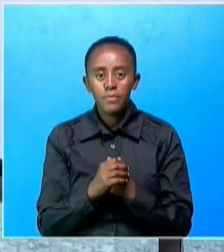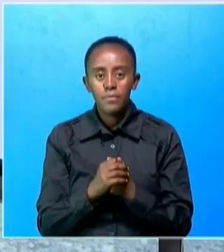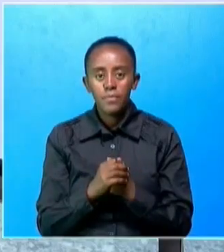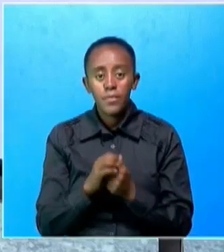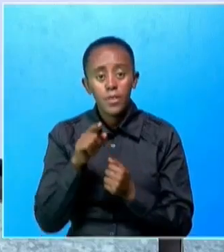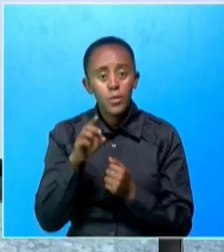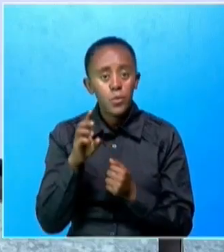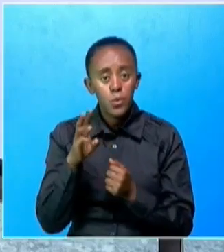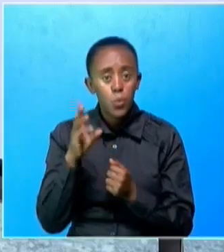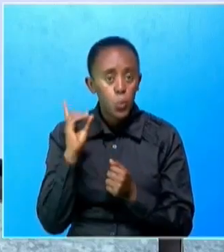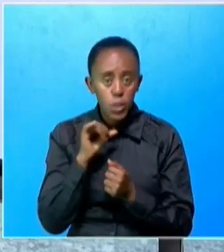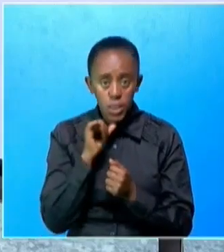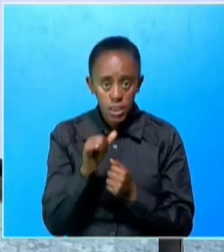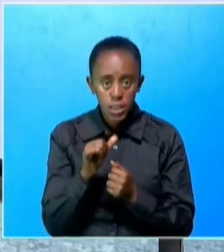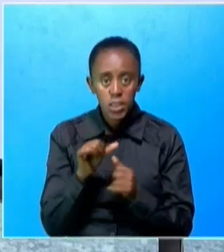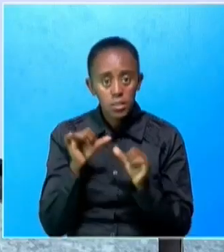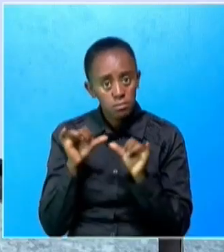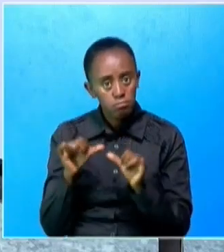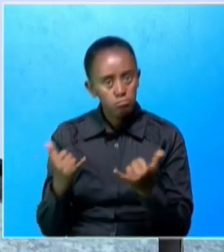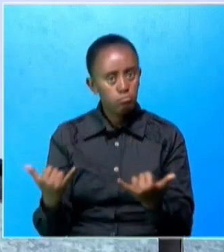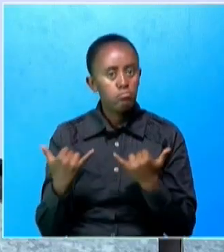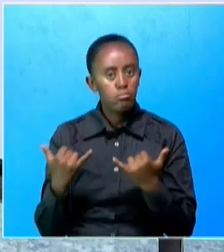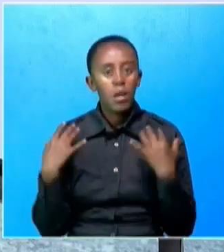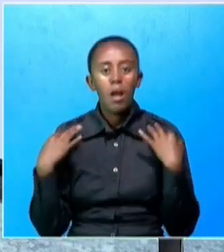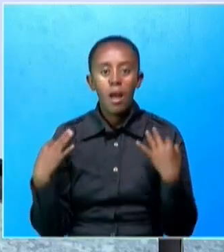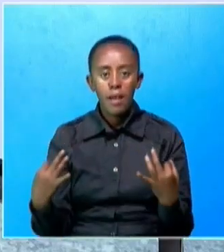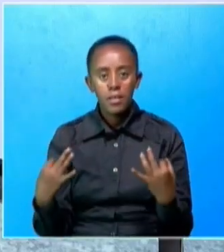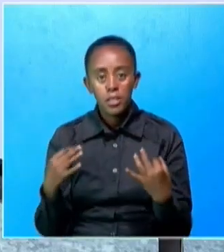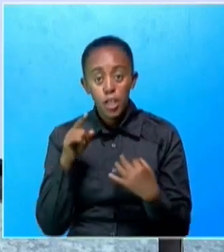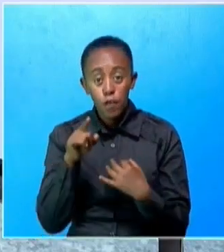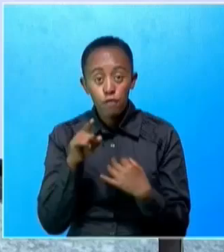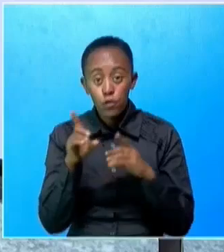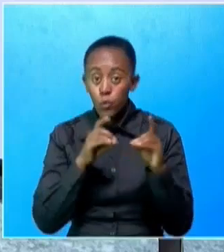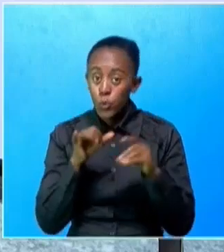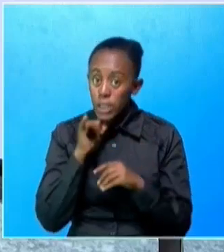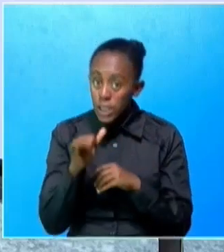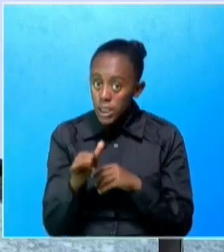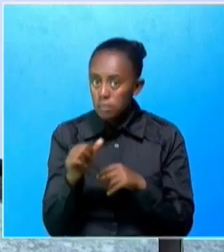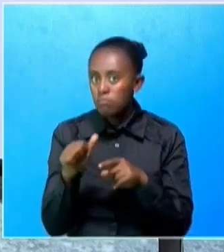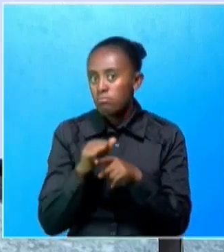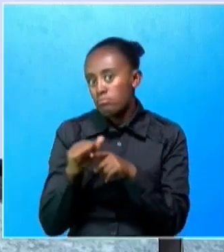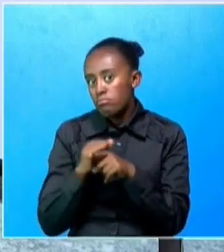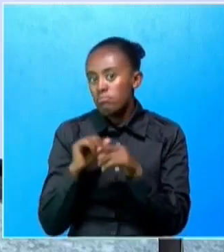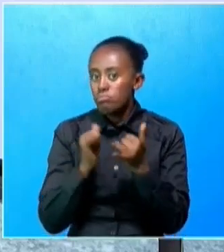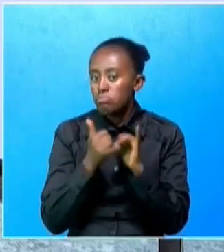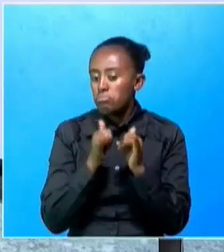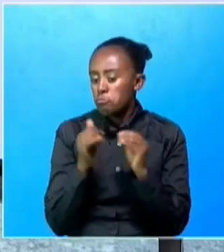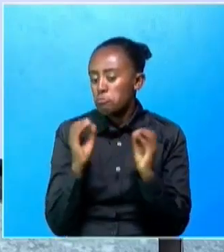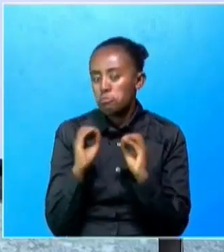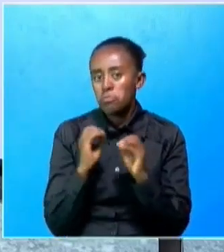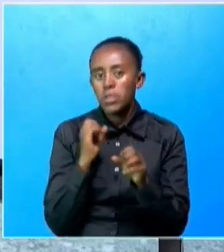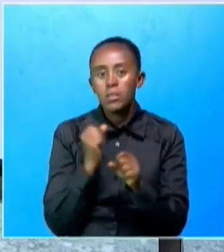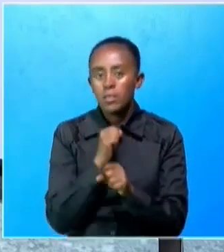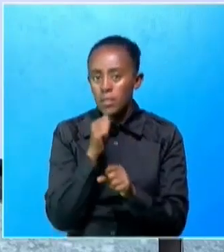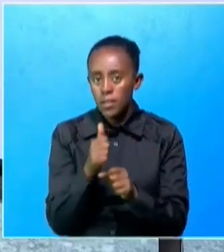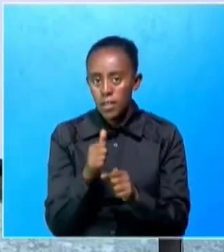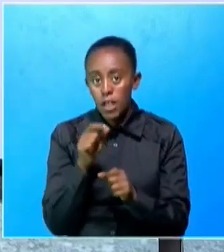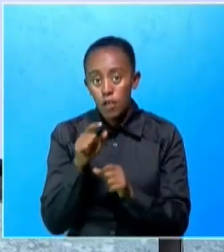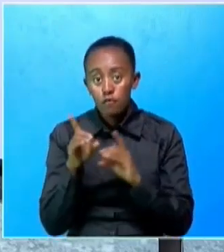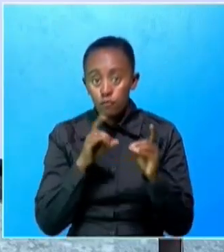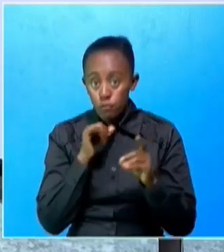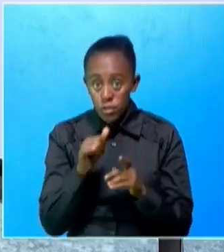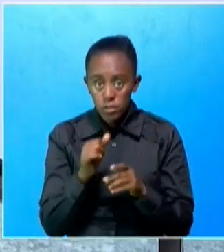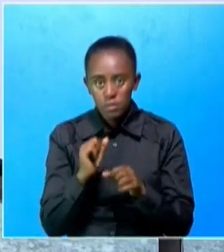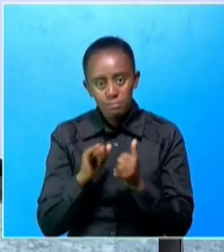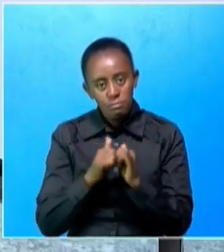You wouldn't say holes if you didn't do exercise, or if you didn't do